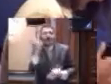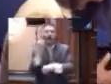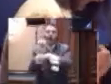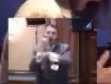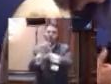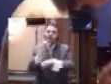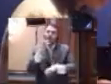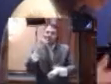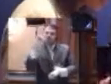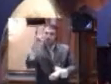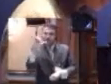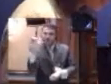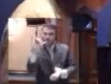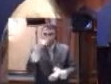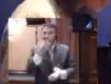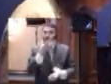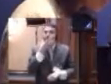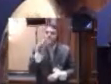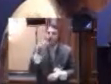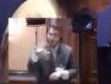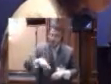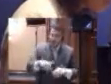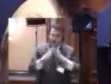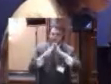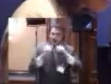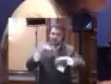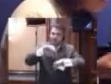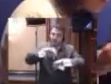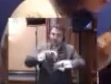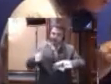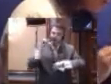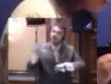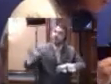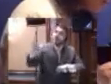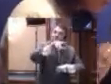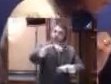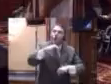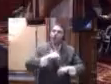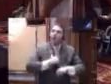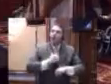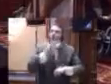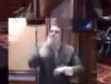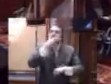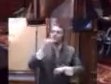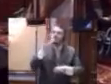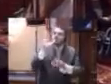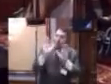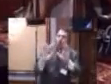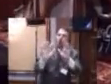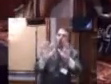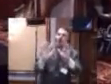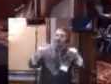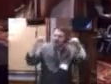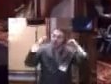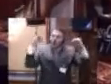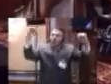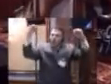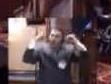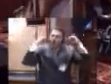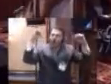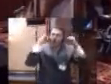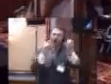deep acknowledgement that this is incomplete. And on the choice of political